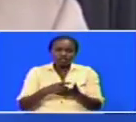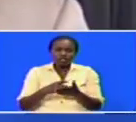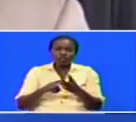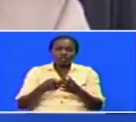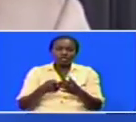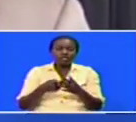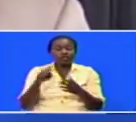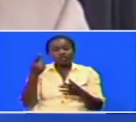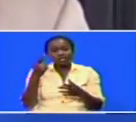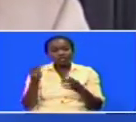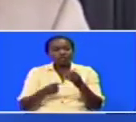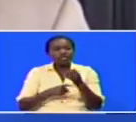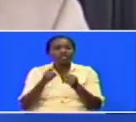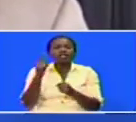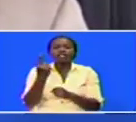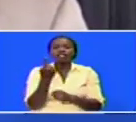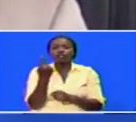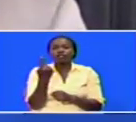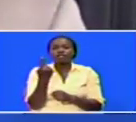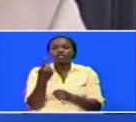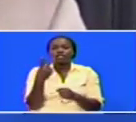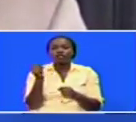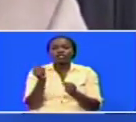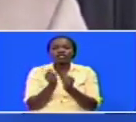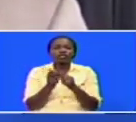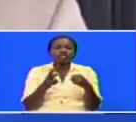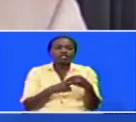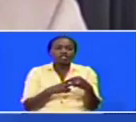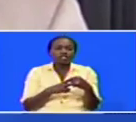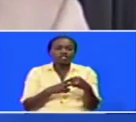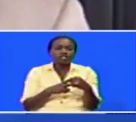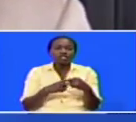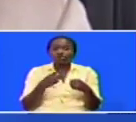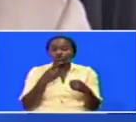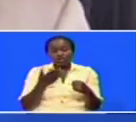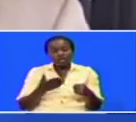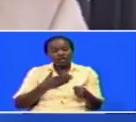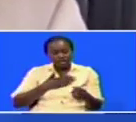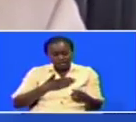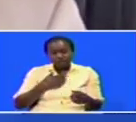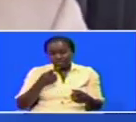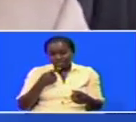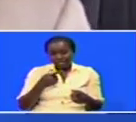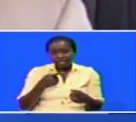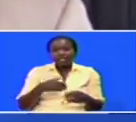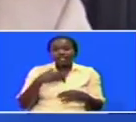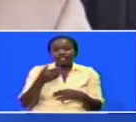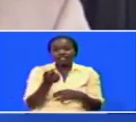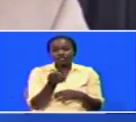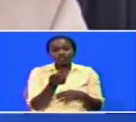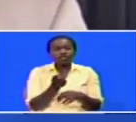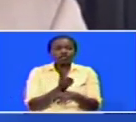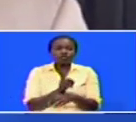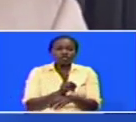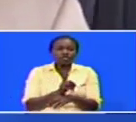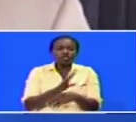beginning 1st January 2017. So I can humbly say that in the next few minutes, all nurses